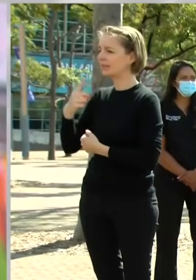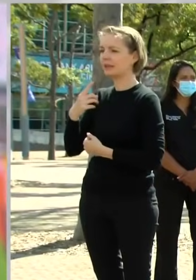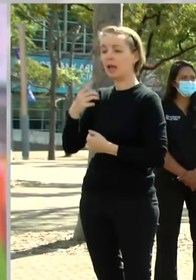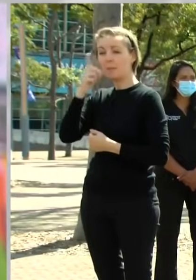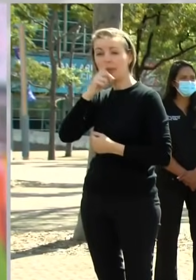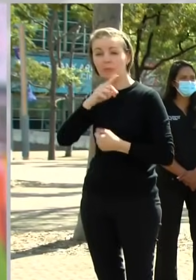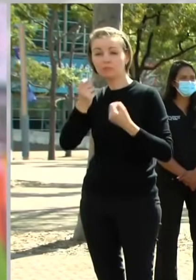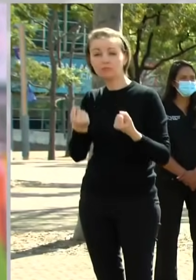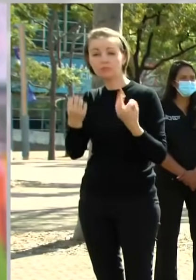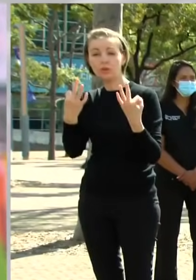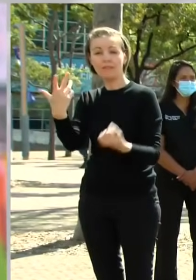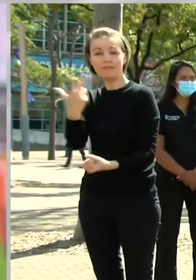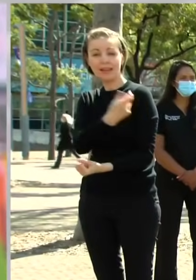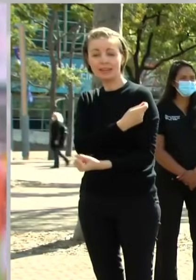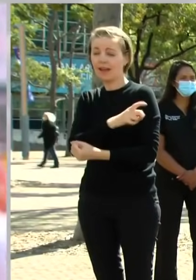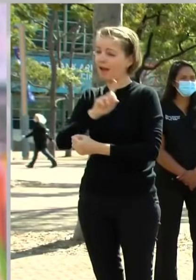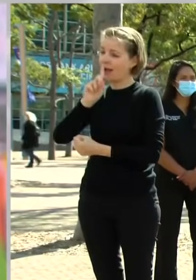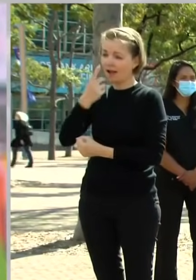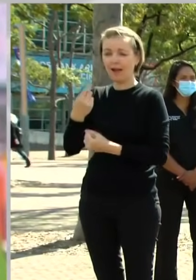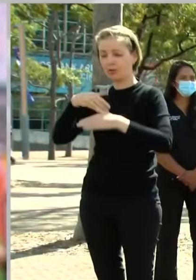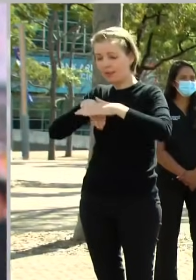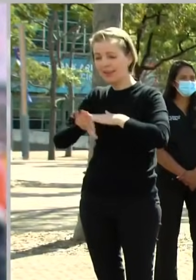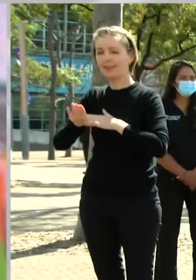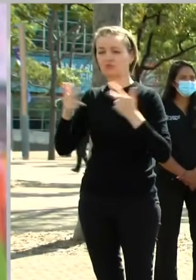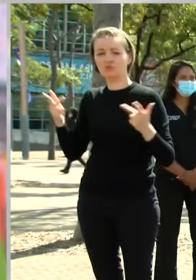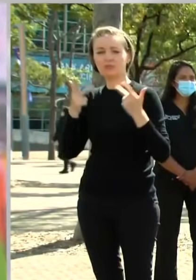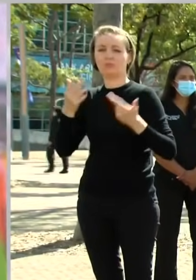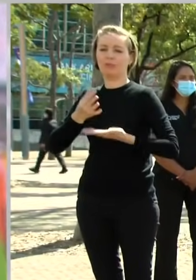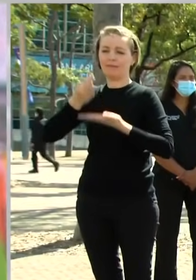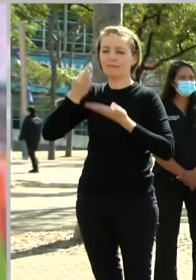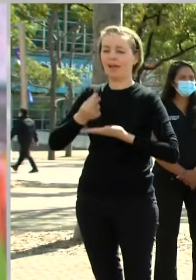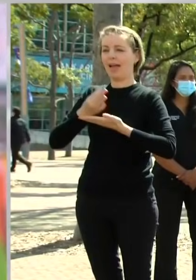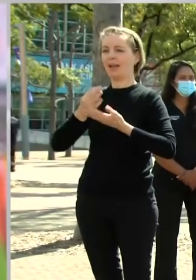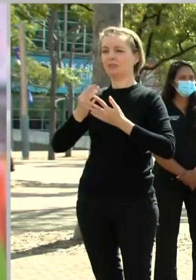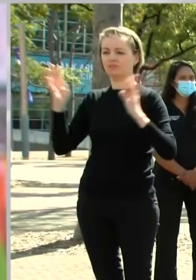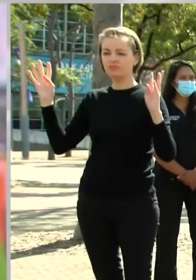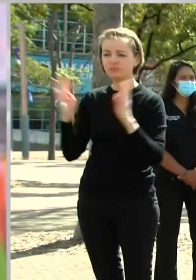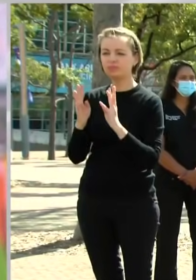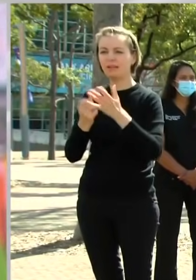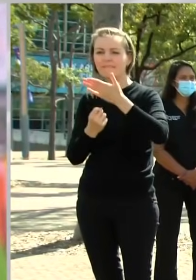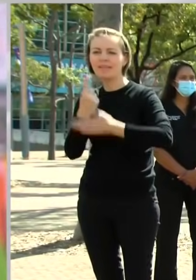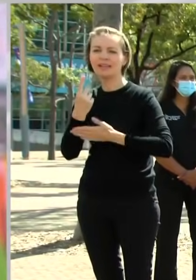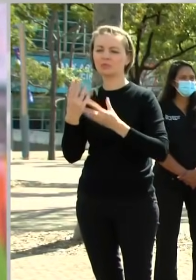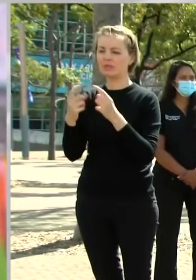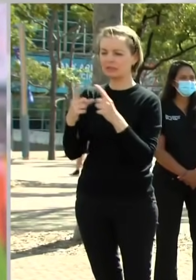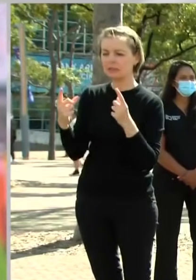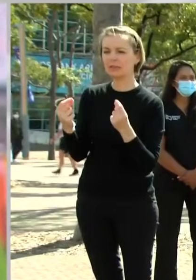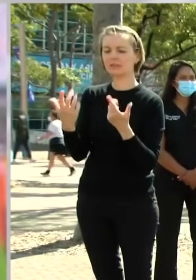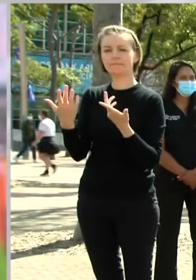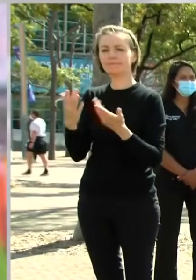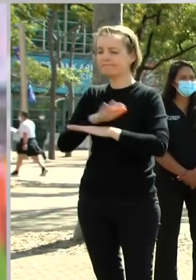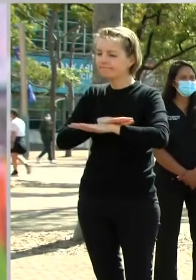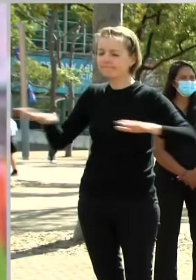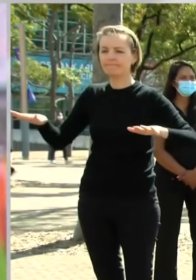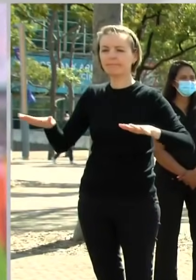utilise hospitality venues. They won't be allowed into particular events. They won't be allowed into particular indoor settings. They are the rules based on health